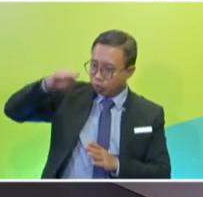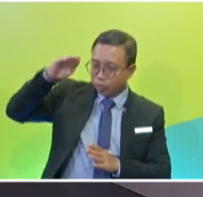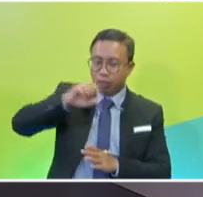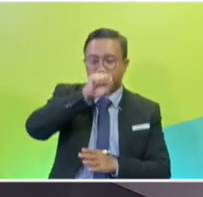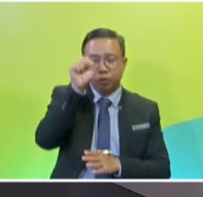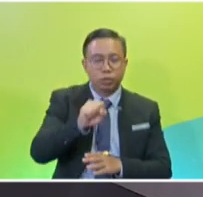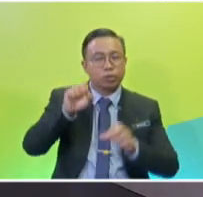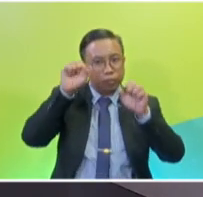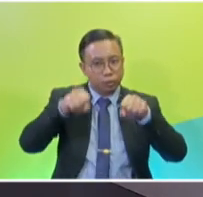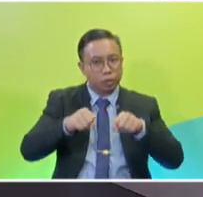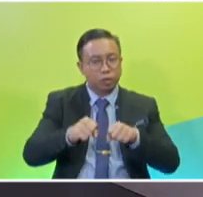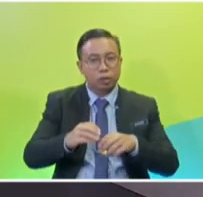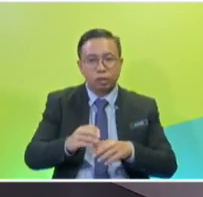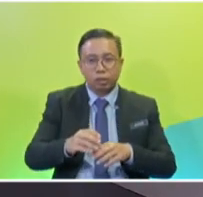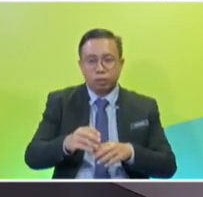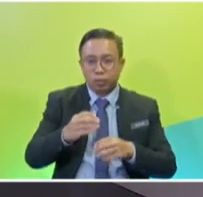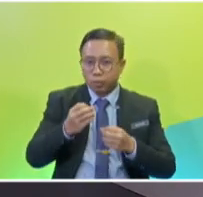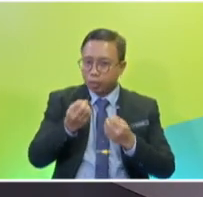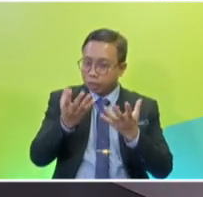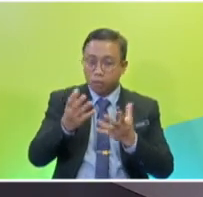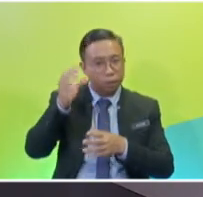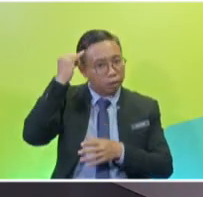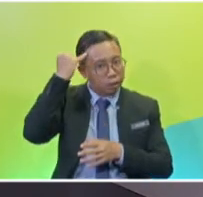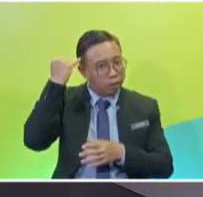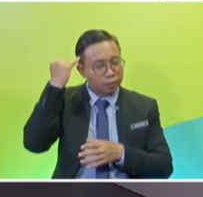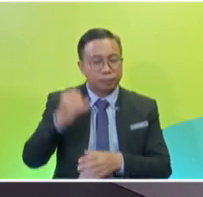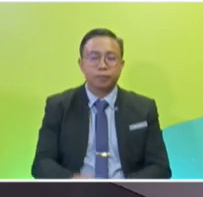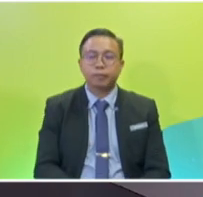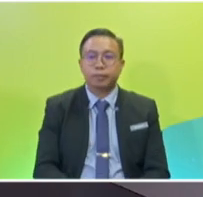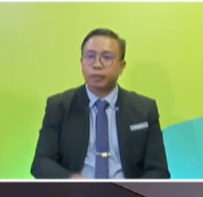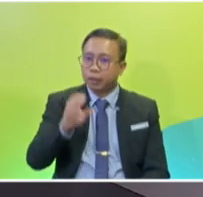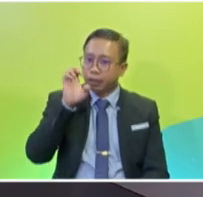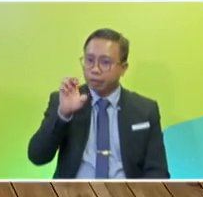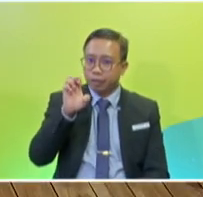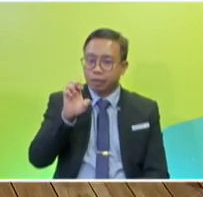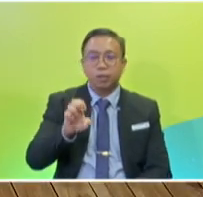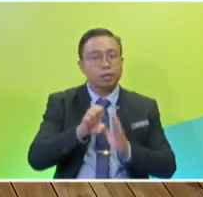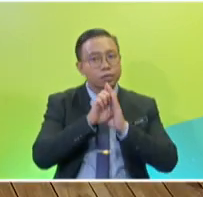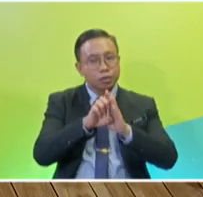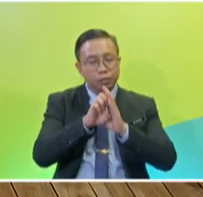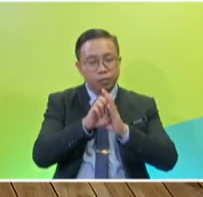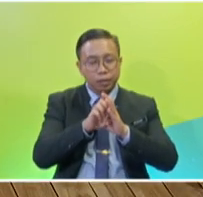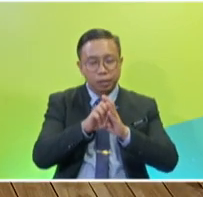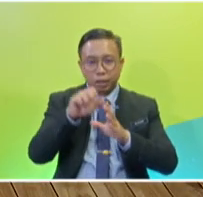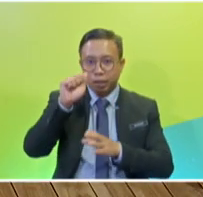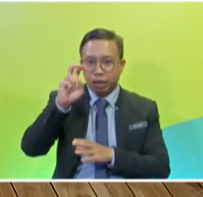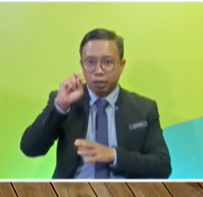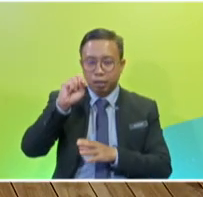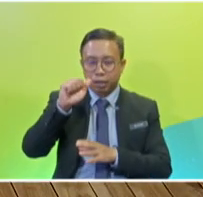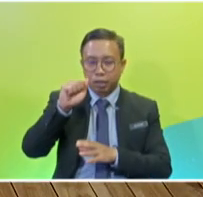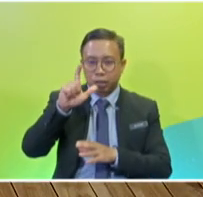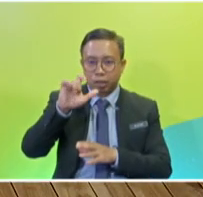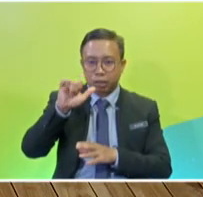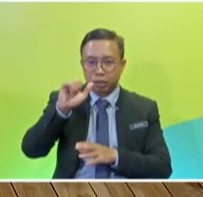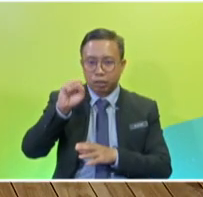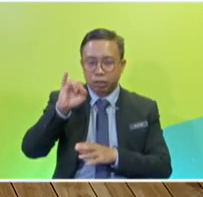can generate your ideas. Mm-hmm. Okay? Now, the next E will be example analysis. All right? Example analysis,